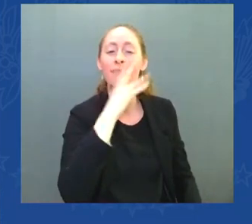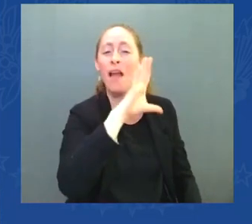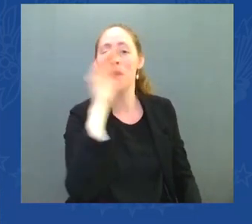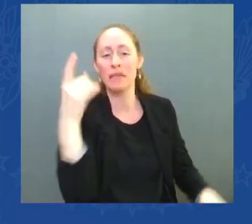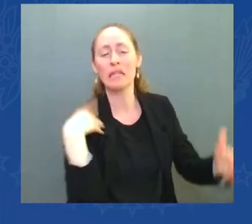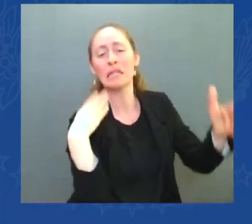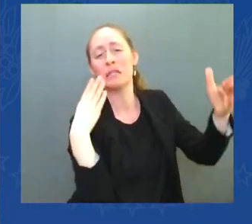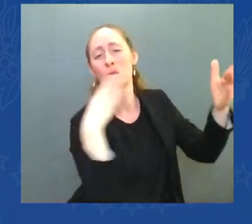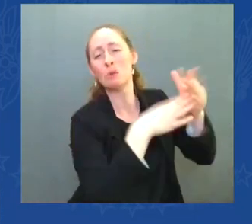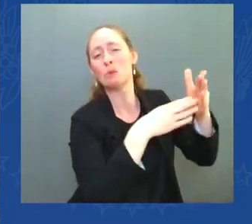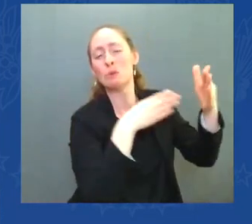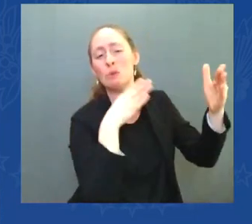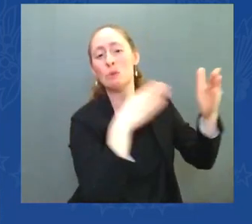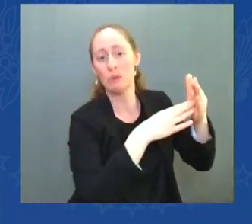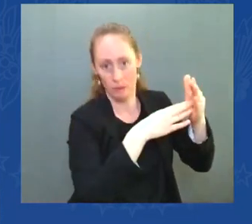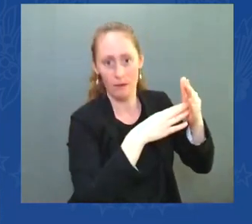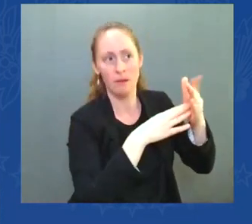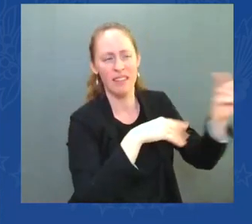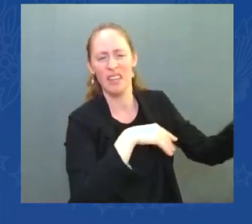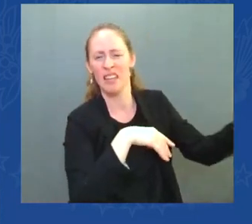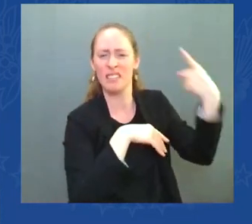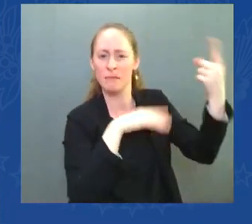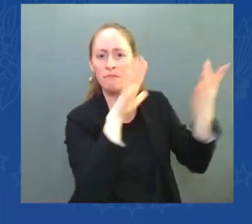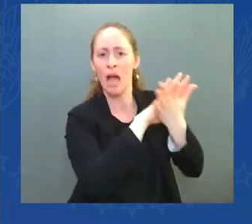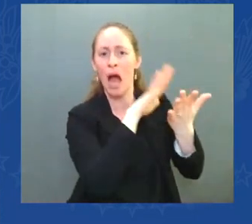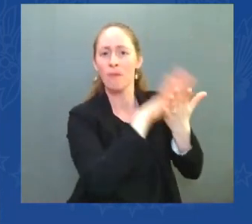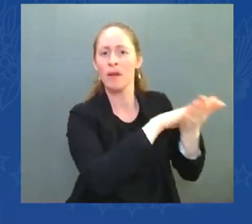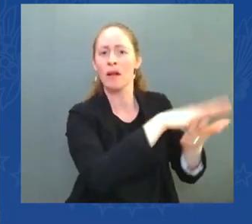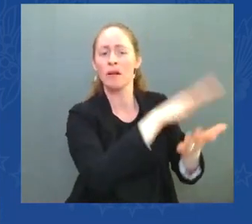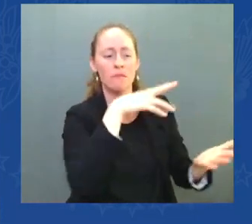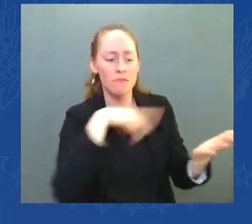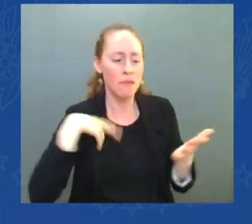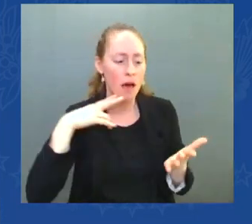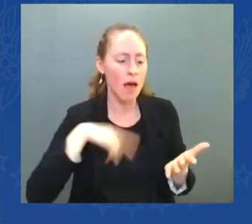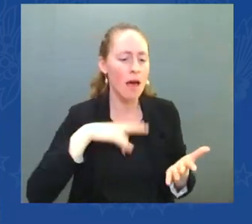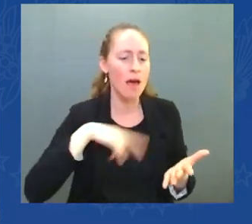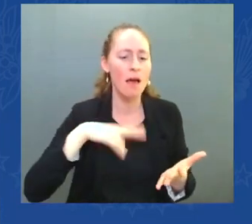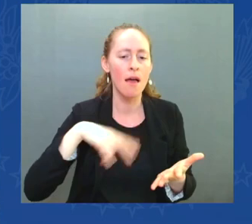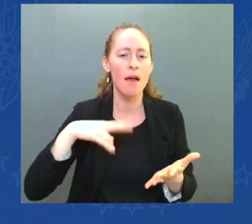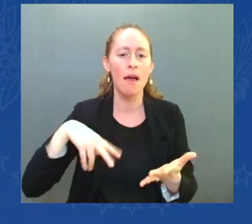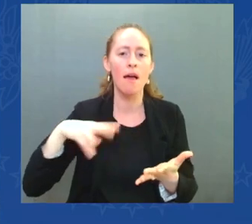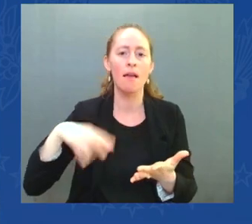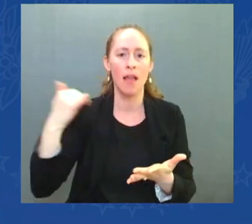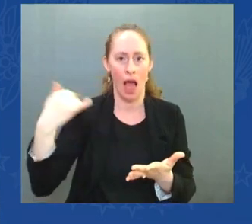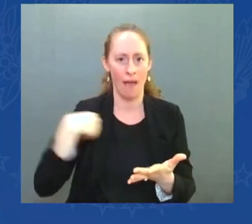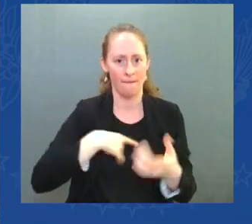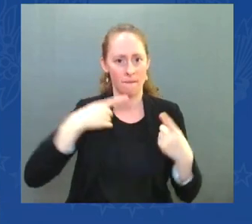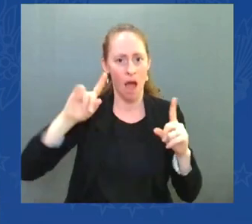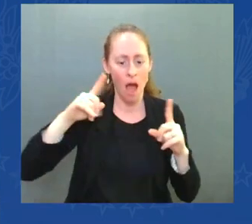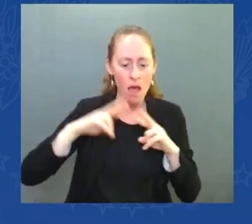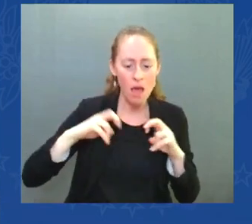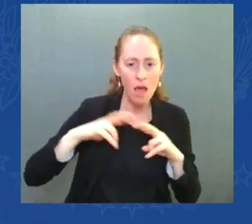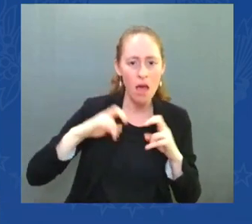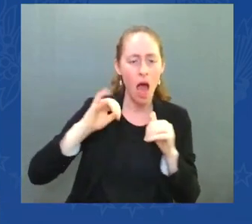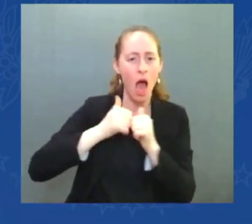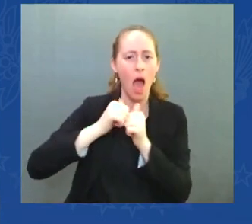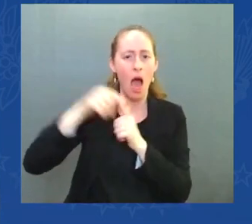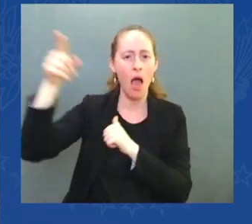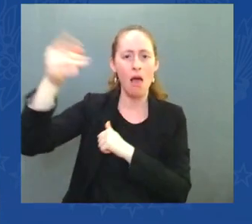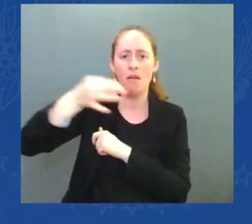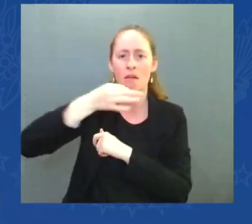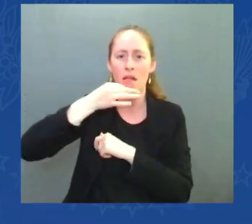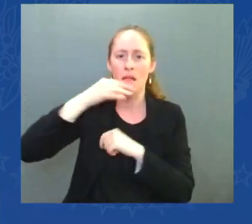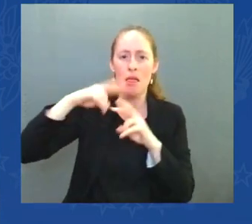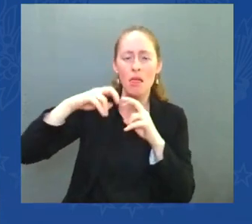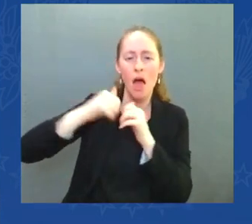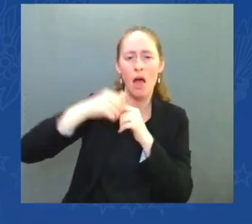manufacturers are and are not doing when it comes to making and marketing their deadly products. And by the way, it's going to sound